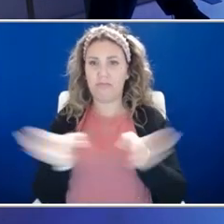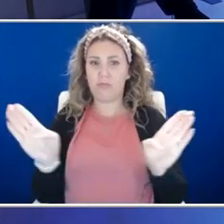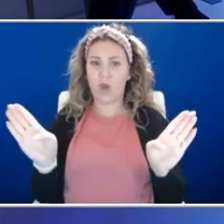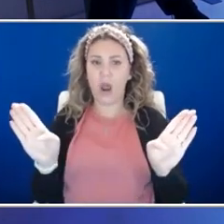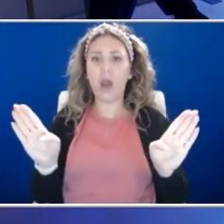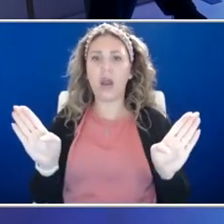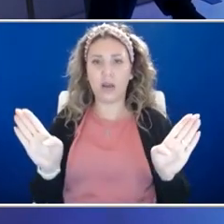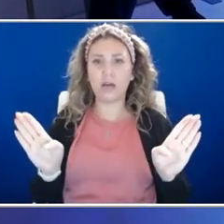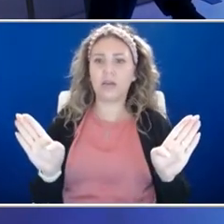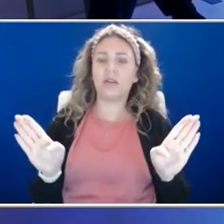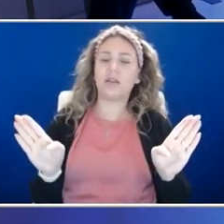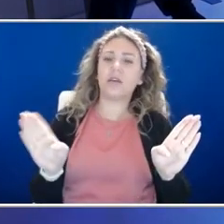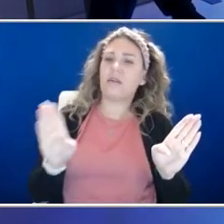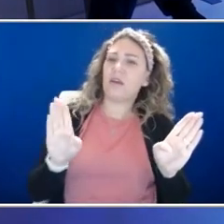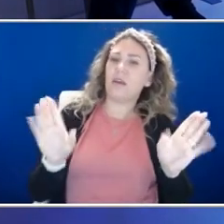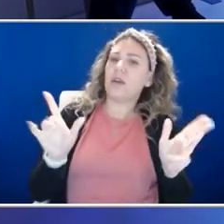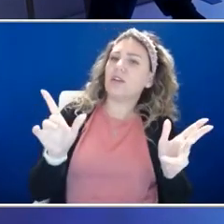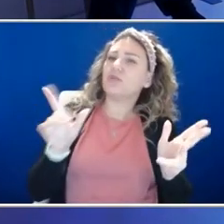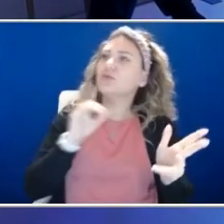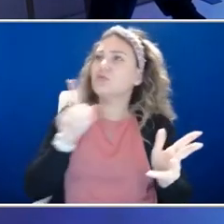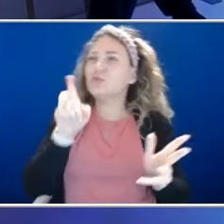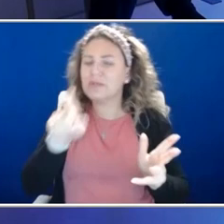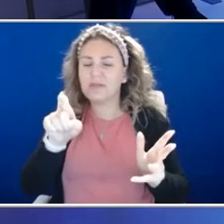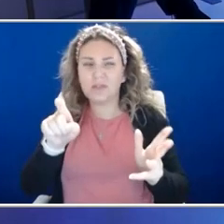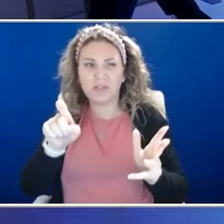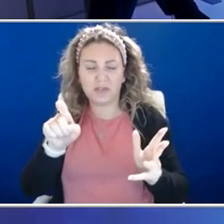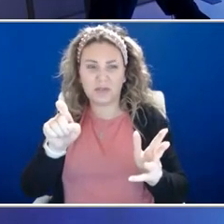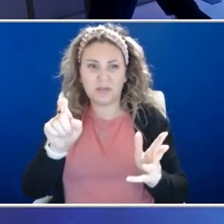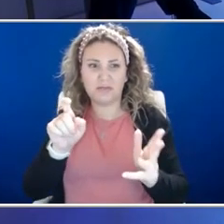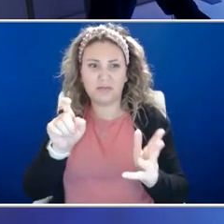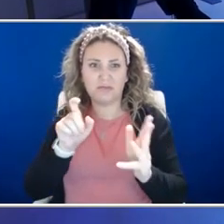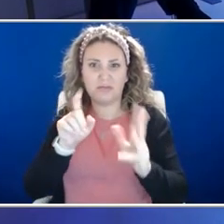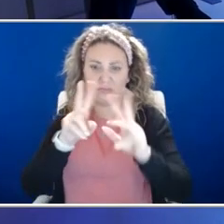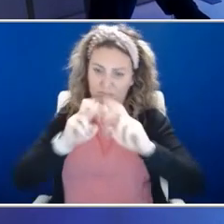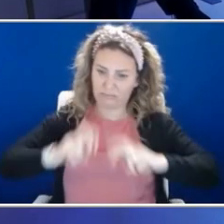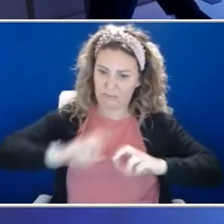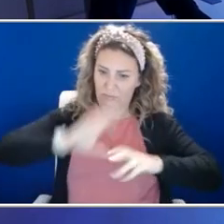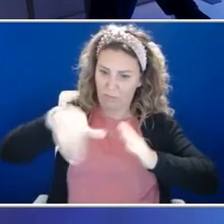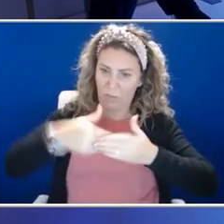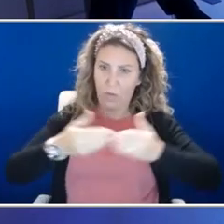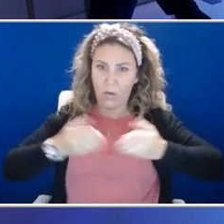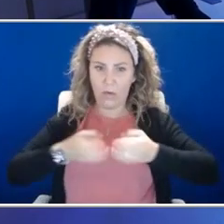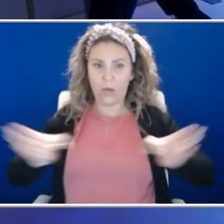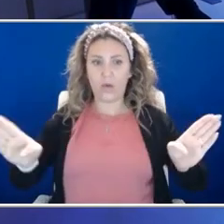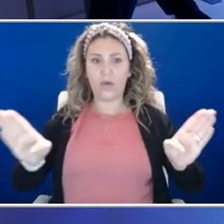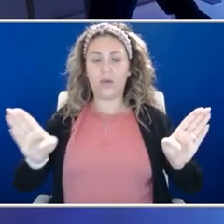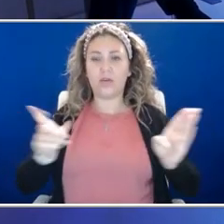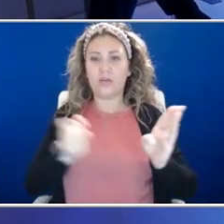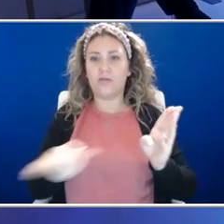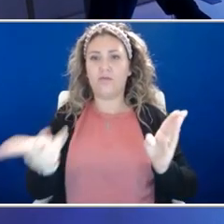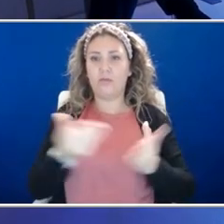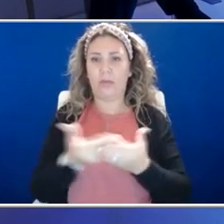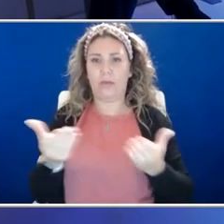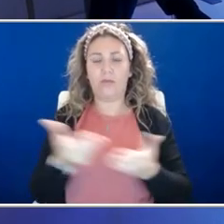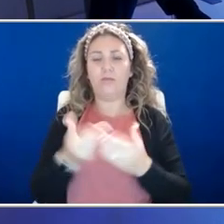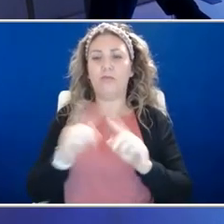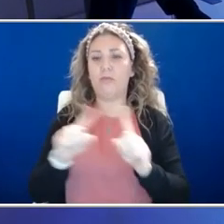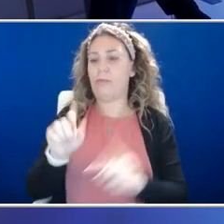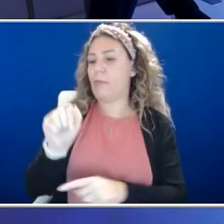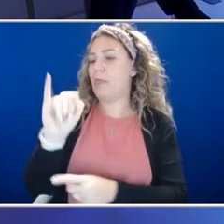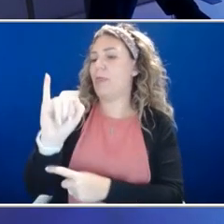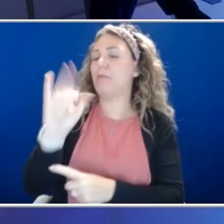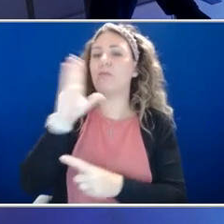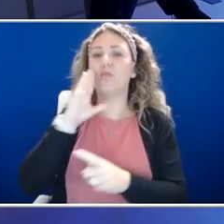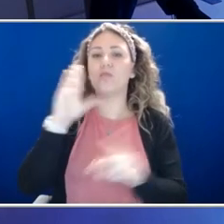teach us as residents, you're supposed to look at all these broad things, but as you get to be older, you only focus on a few things. But the AI is going to try and help you do that. Yes. It